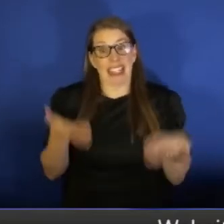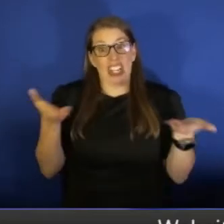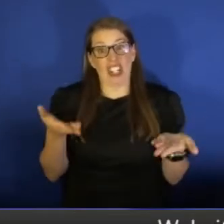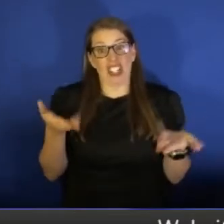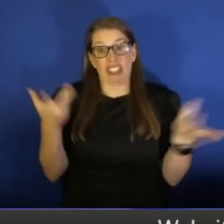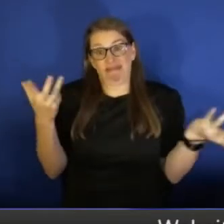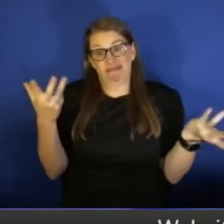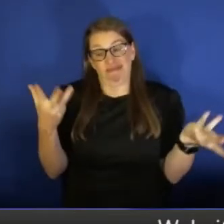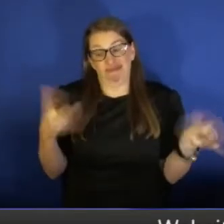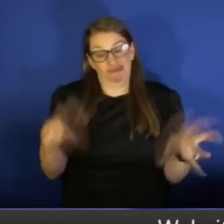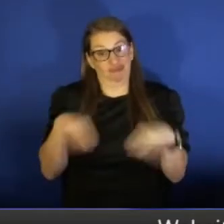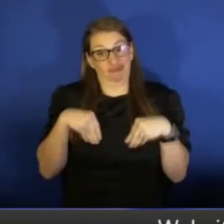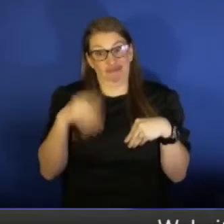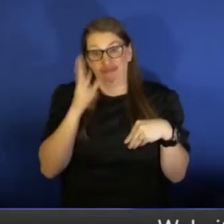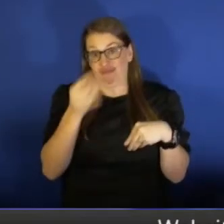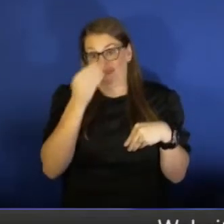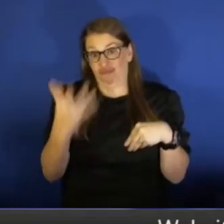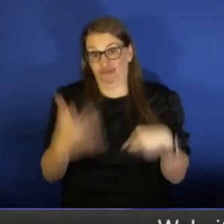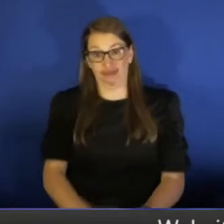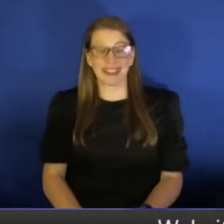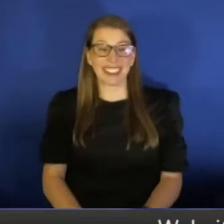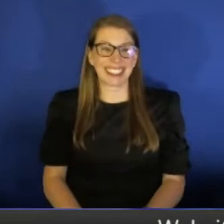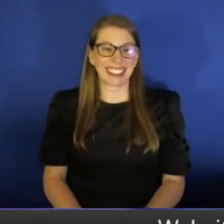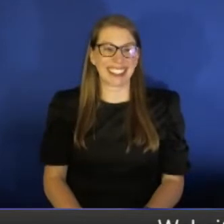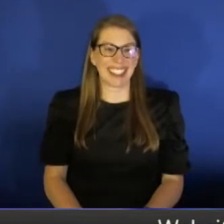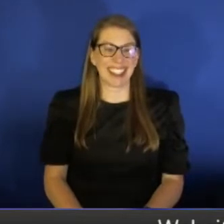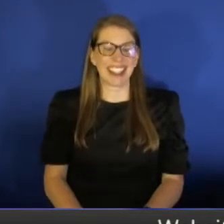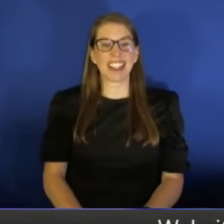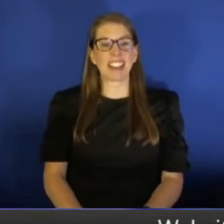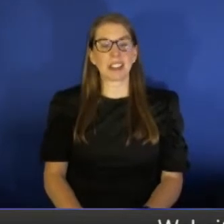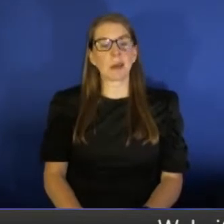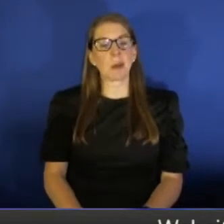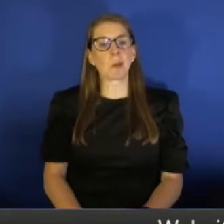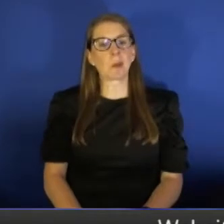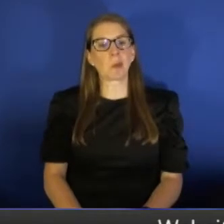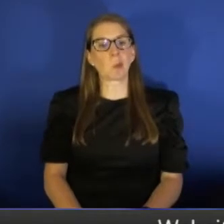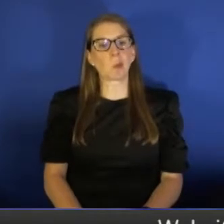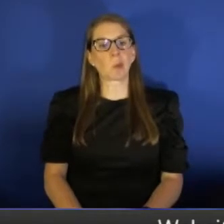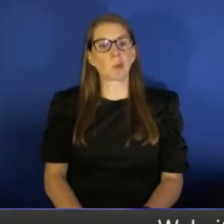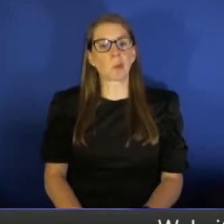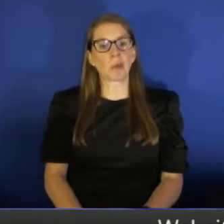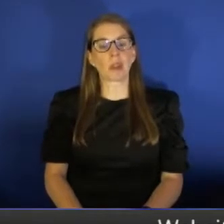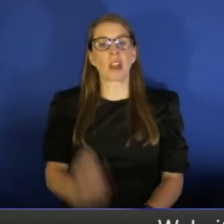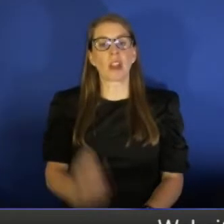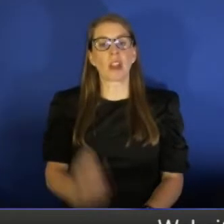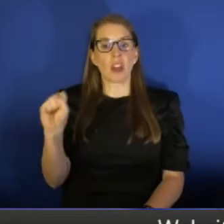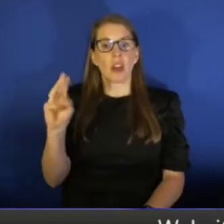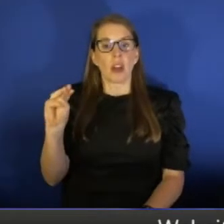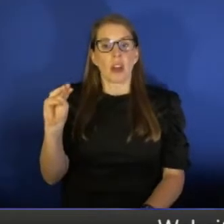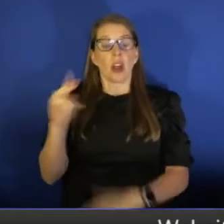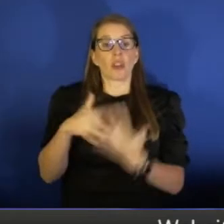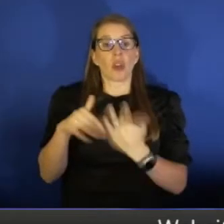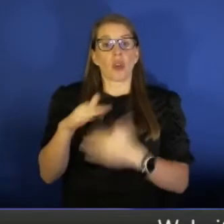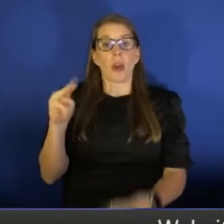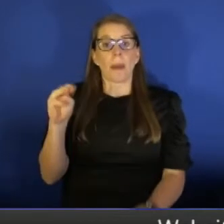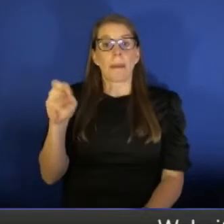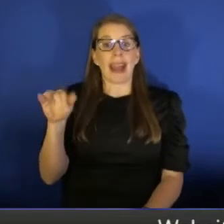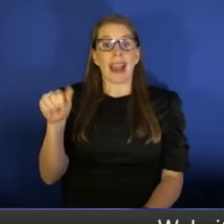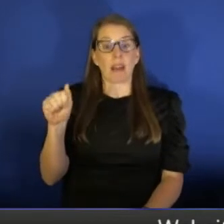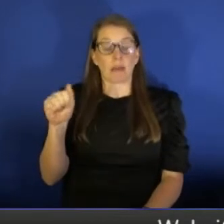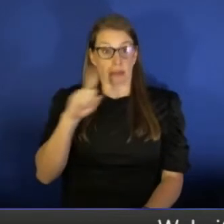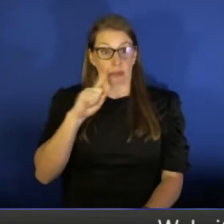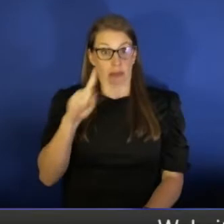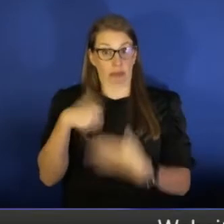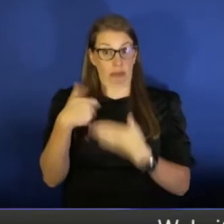right? You don't care. I'll take it. Exactly. So I want to talk about social media a little bit. Do you think social media has helped get the word out? You